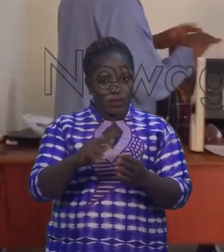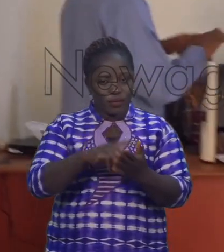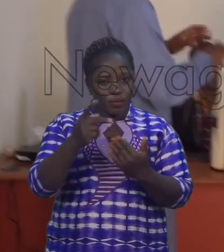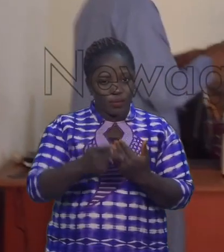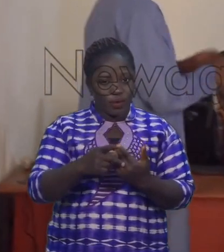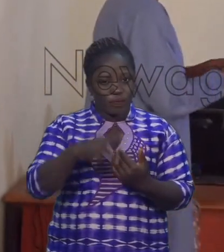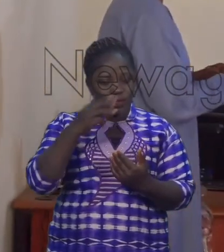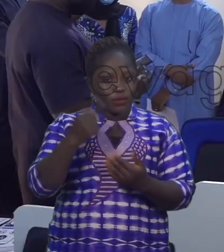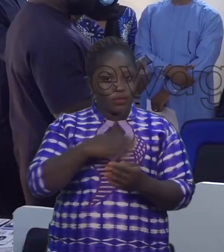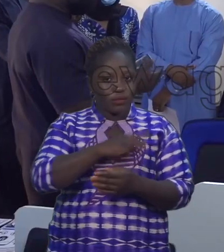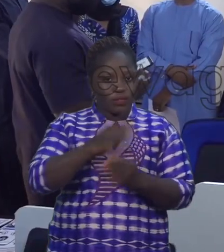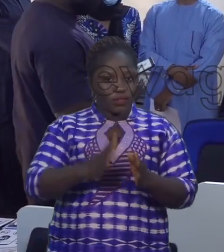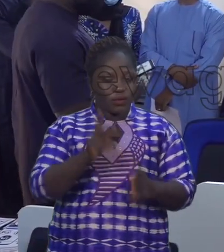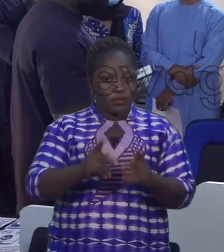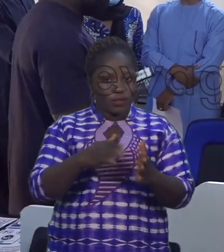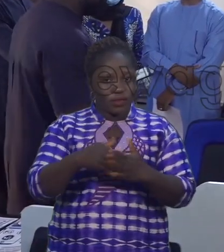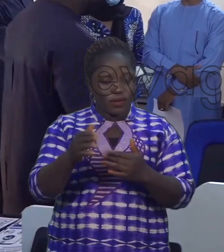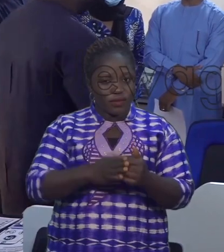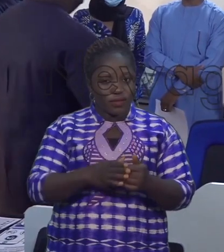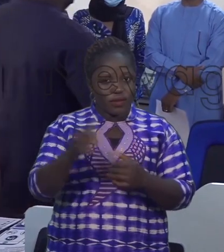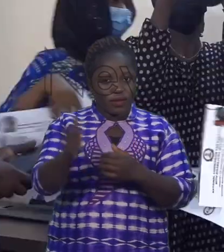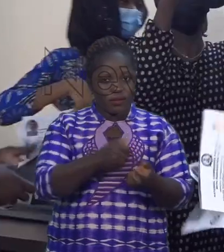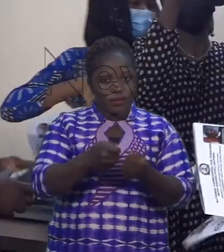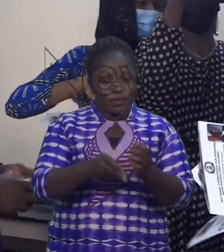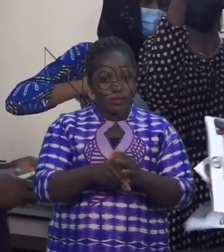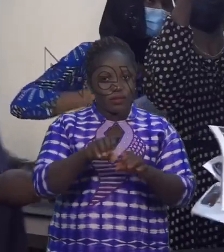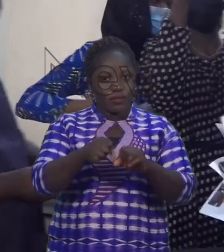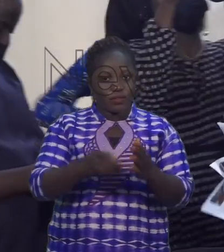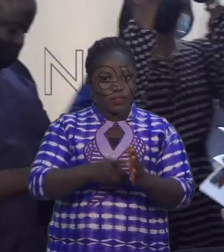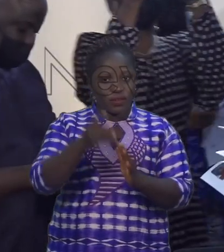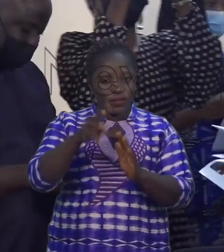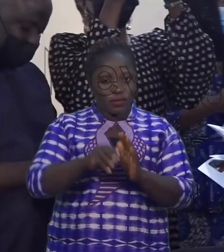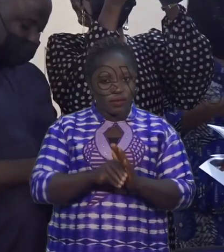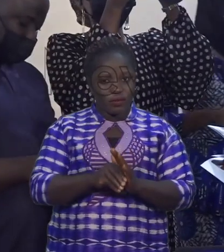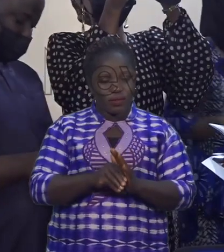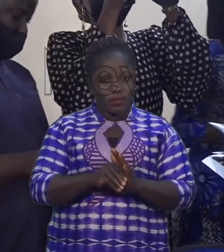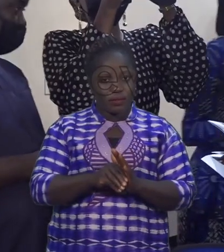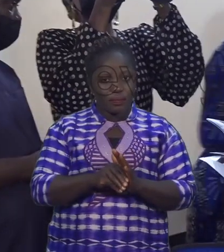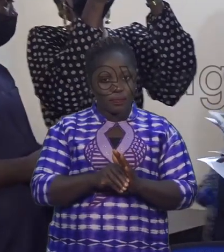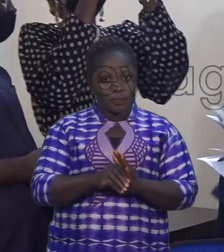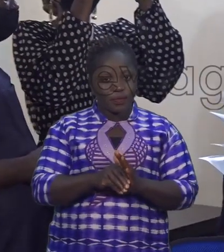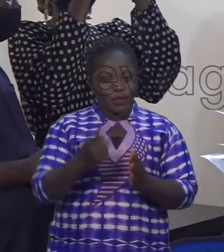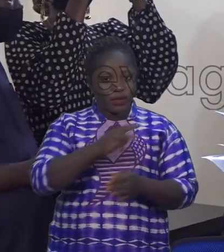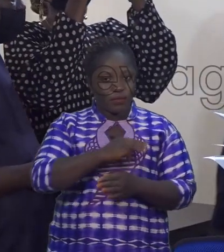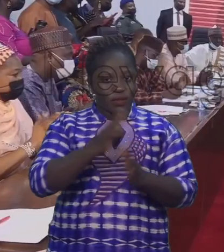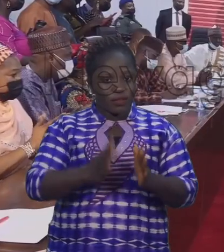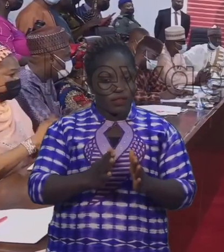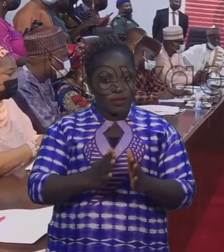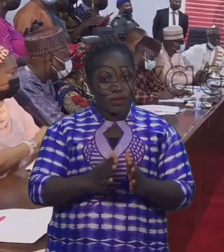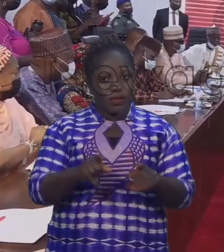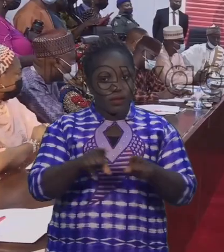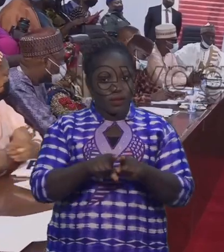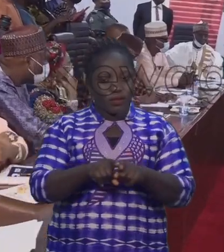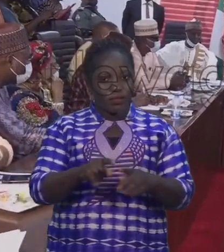occasion was the Minister of Humanitarian Affairs, Disaster Management and Social Development, Hajia Sadia Umar Farouk. The